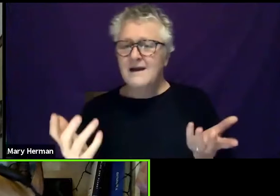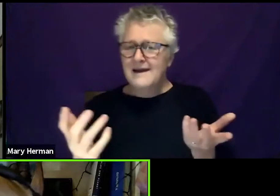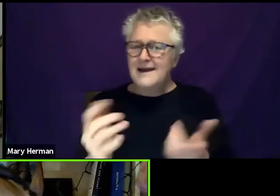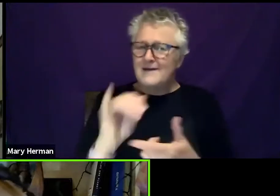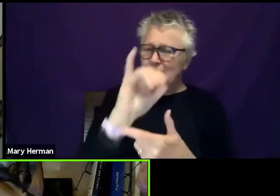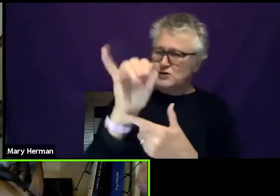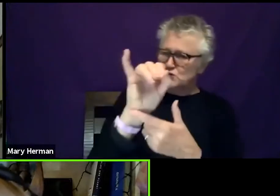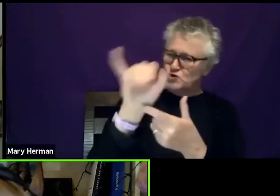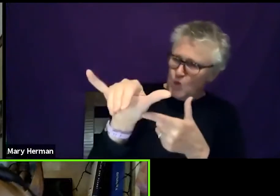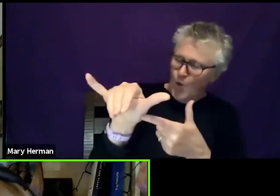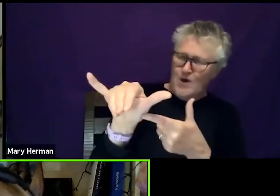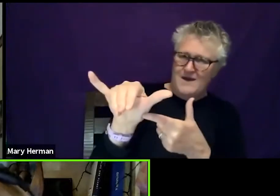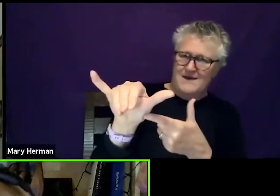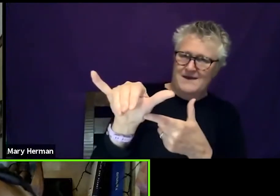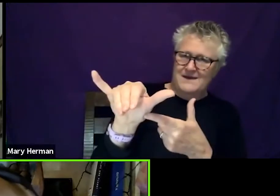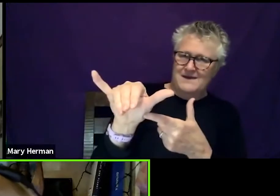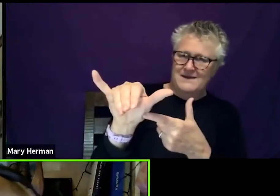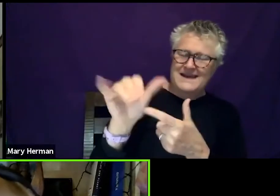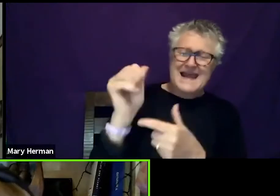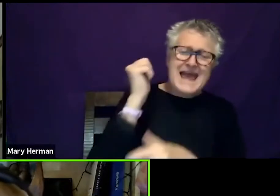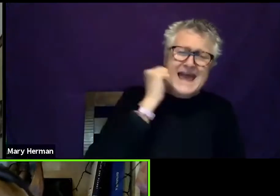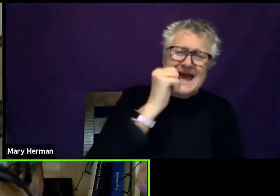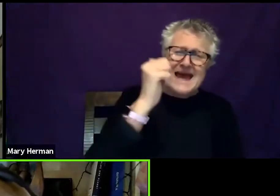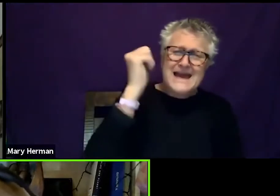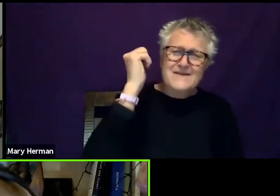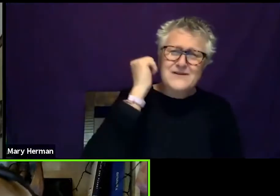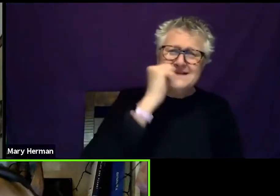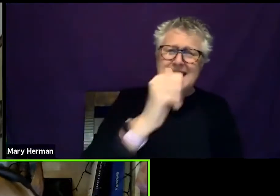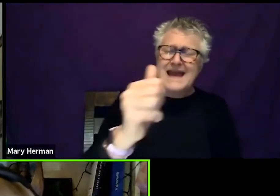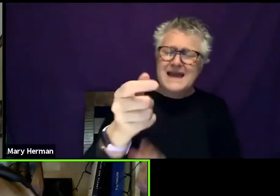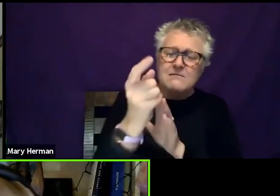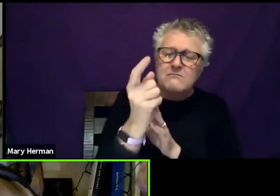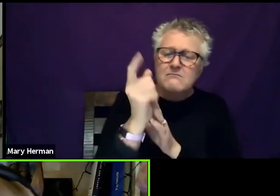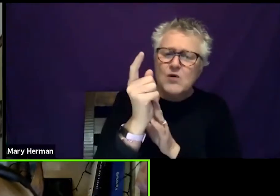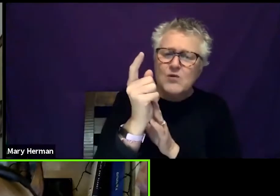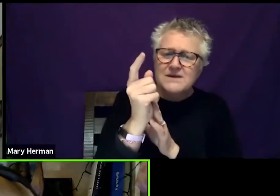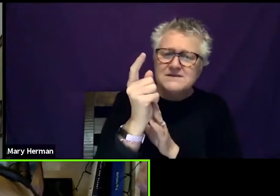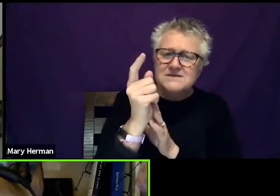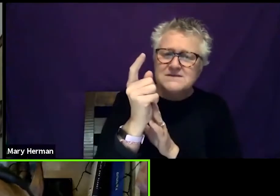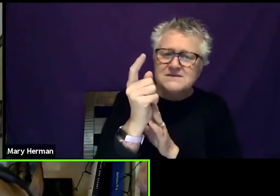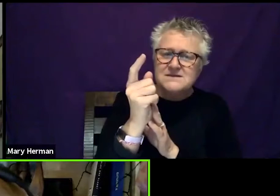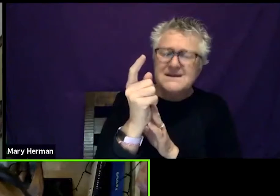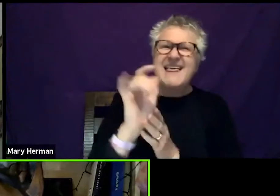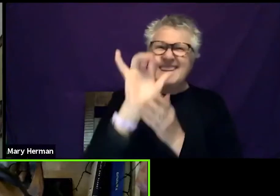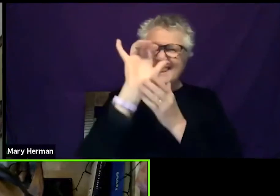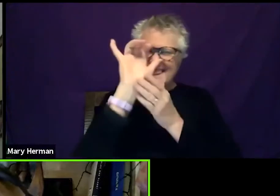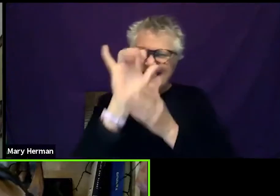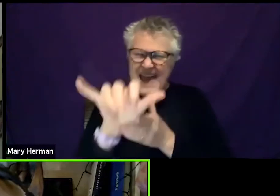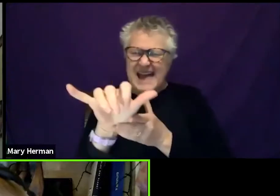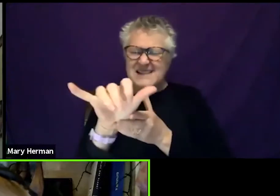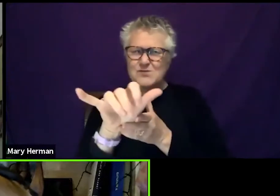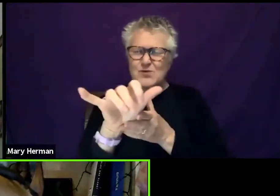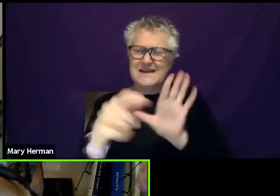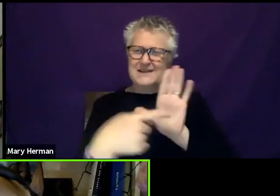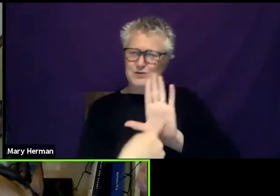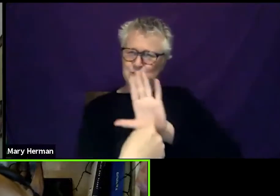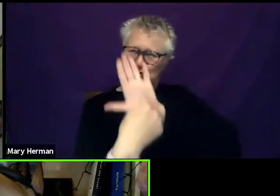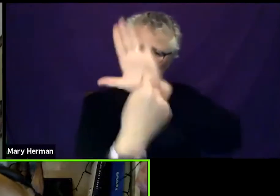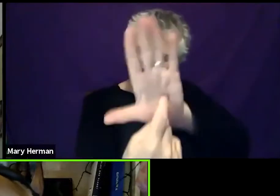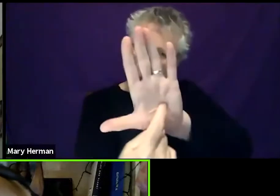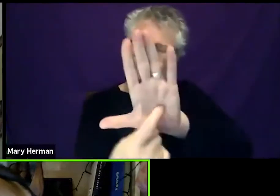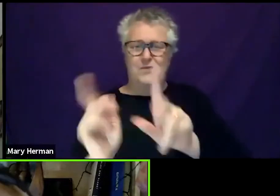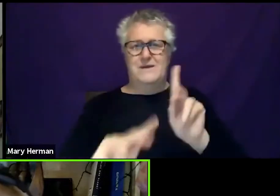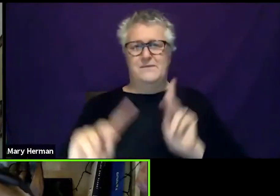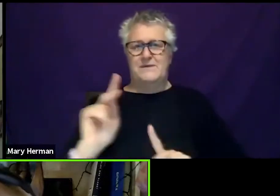in everyday moments. And that's what we need to keep showing people. We need to talk about the